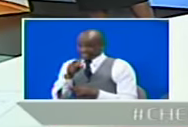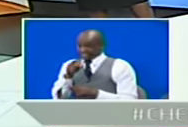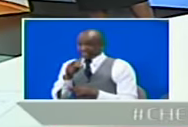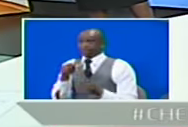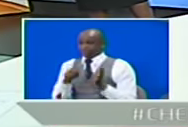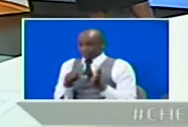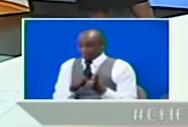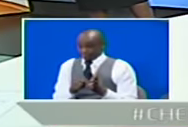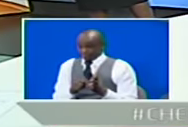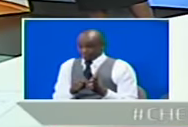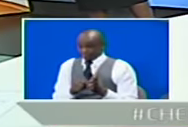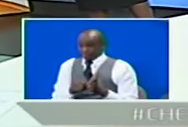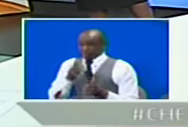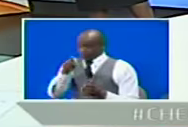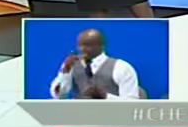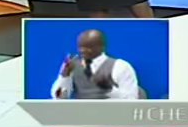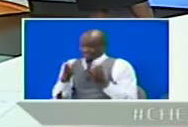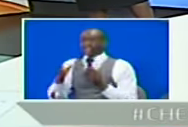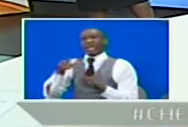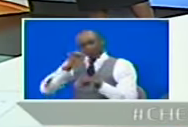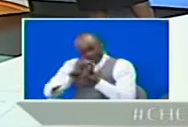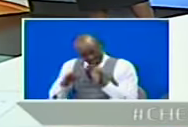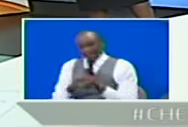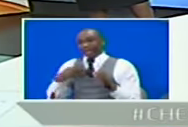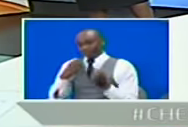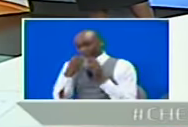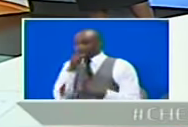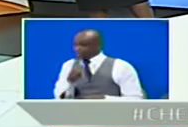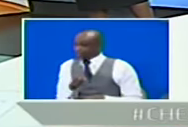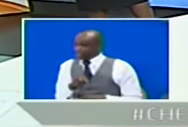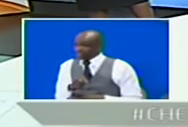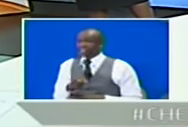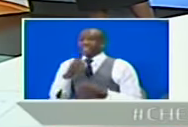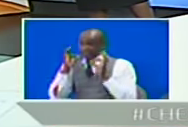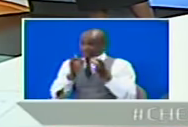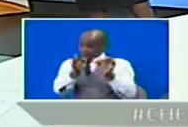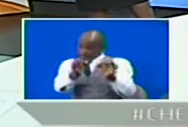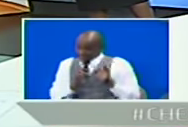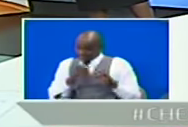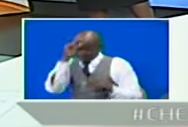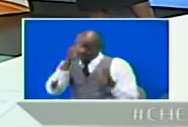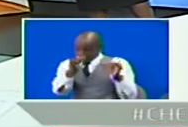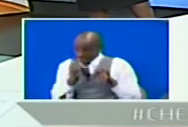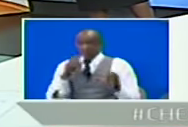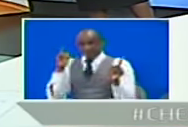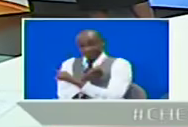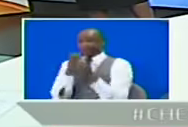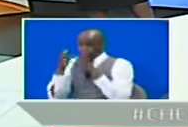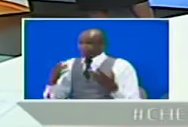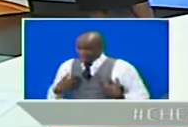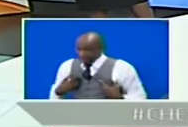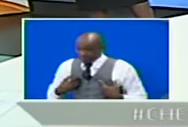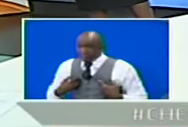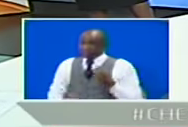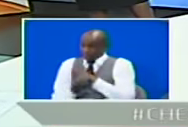made, and that is the assessment that we have. Mm-hmm. And if the Treasury has different figures right.